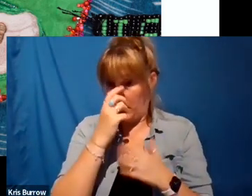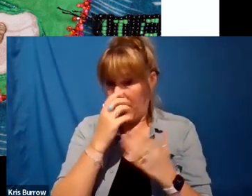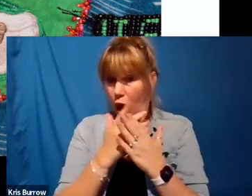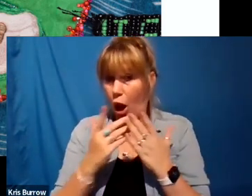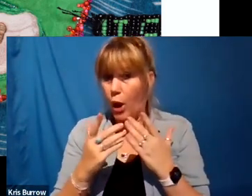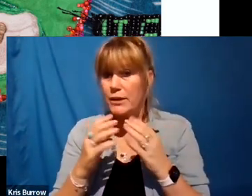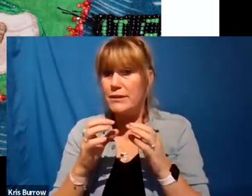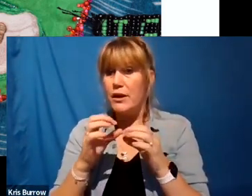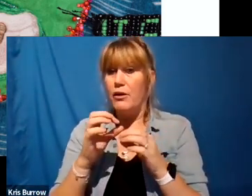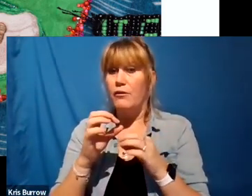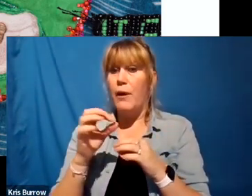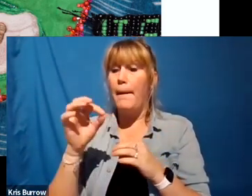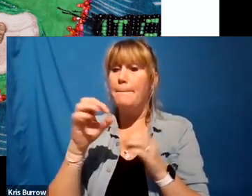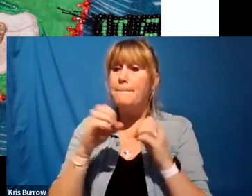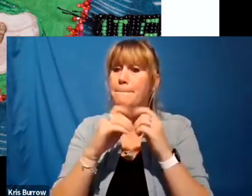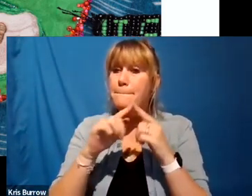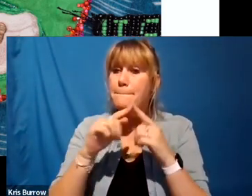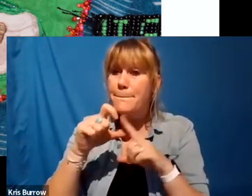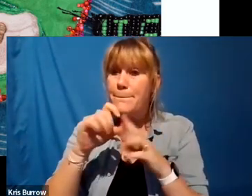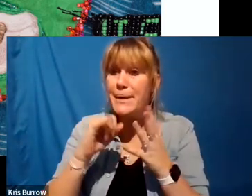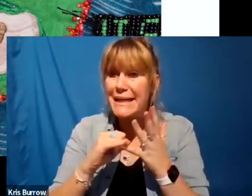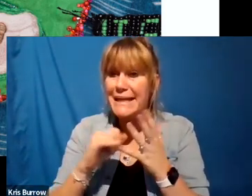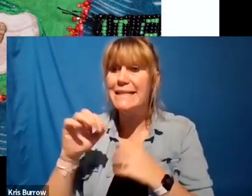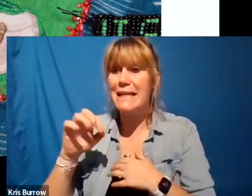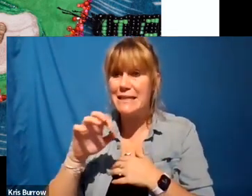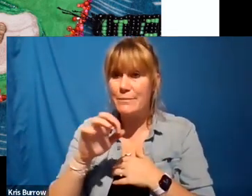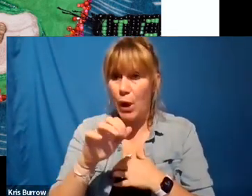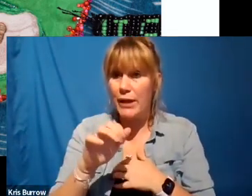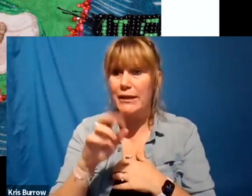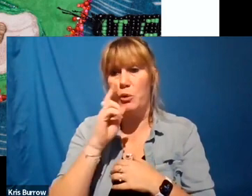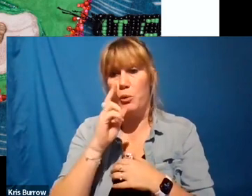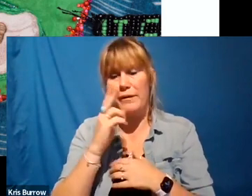which, as you've seen, is another animal I've often embroidered.